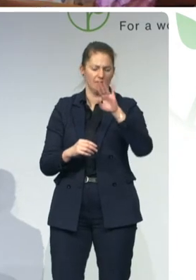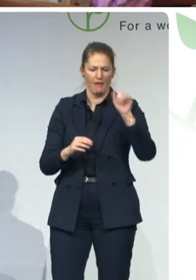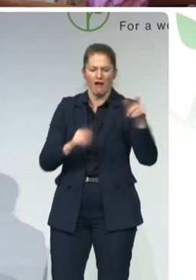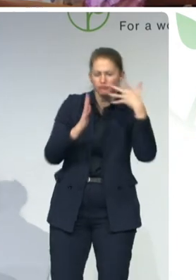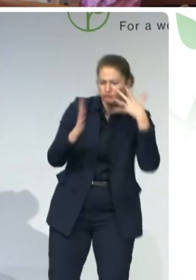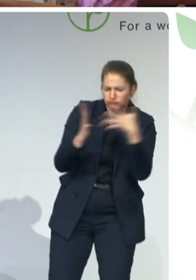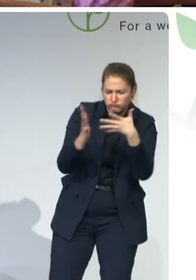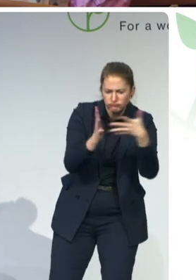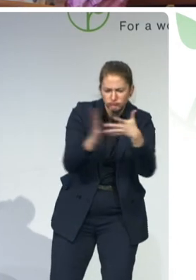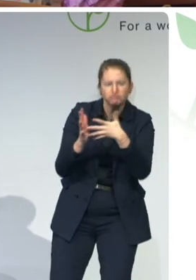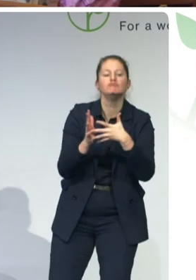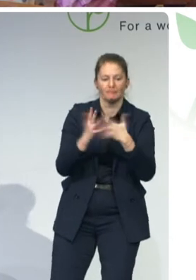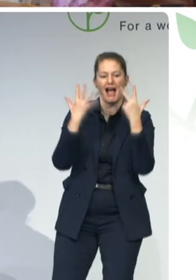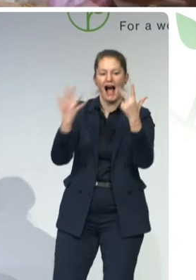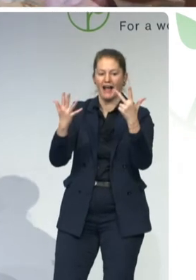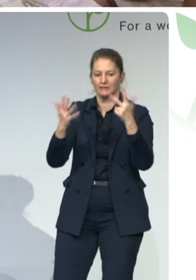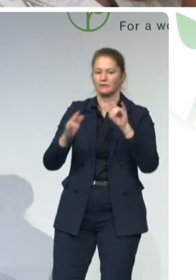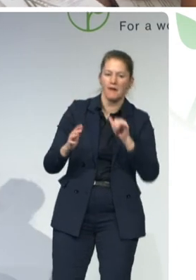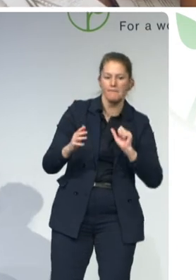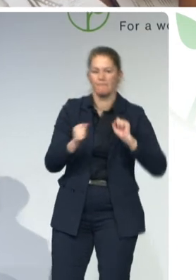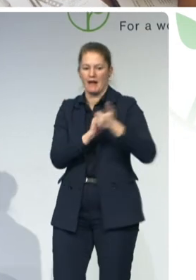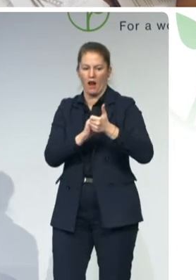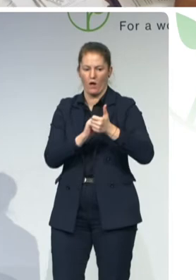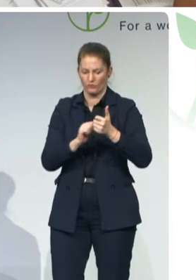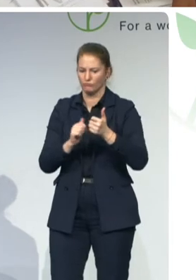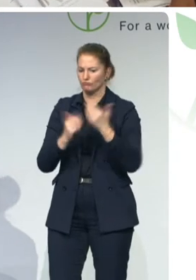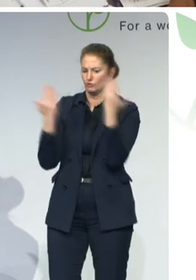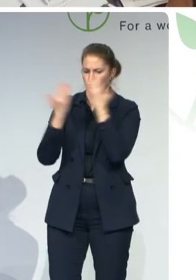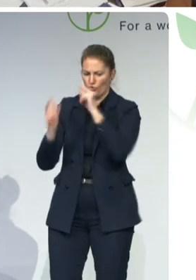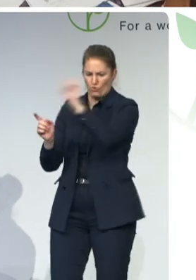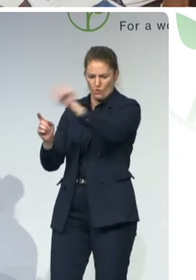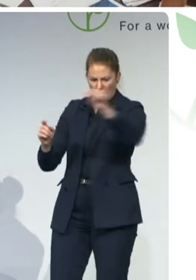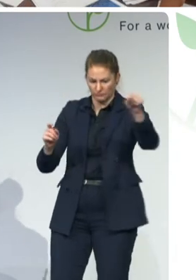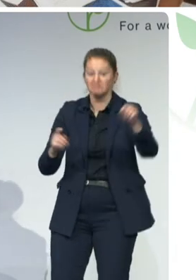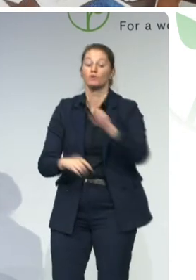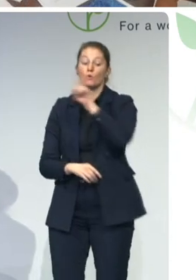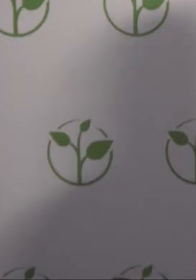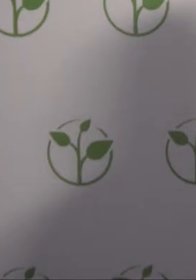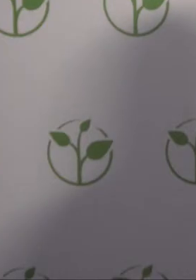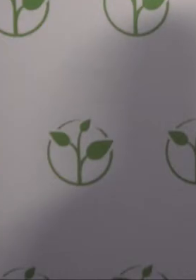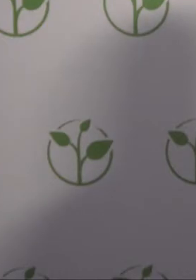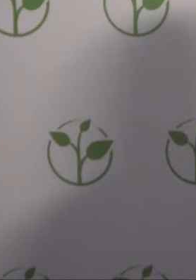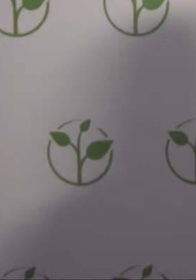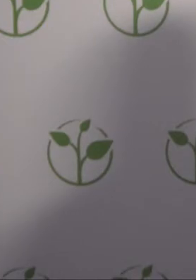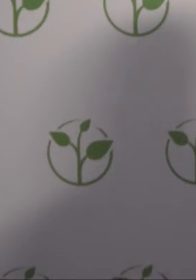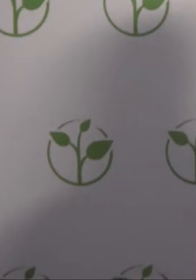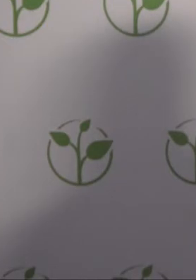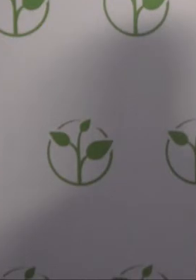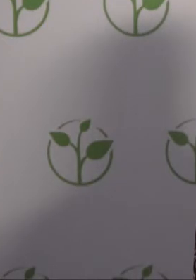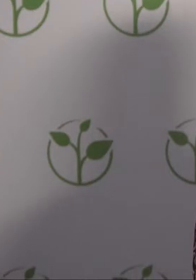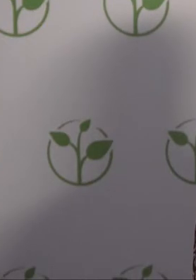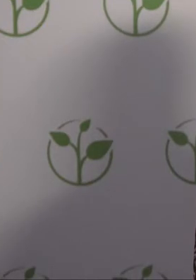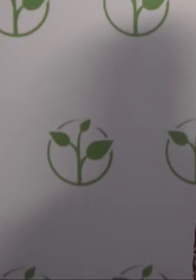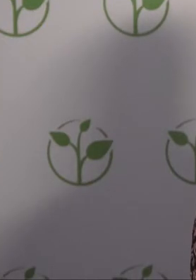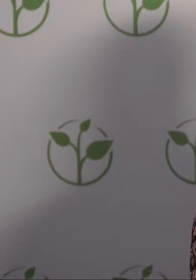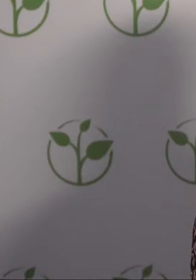far, 170 teachers in all 8 pilot schools have been trained. The State University of Zanzibar is